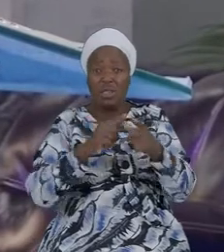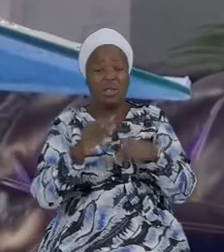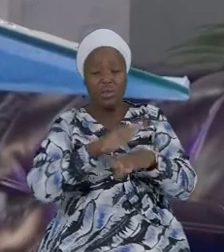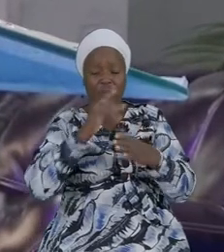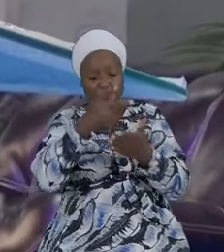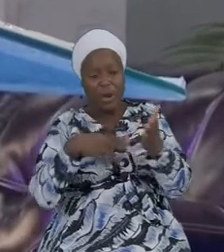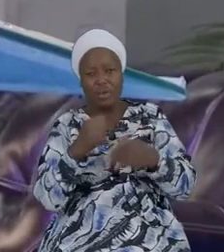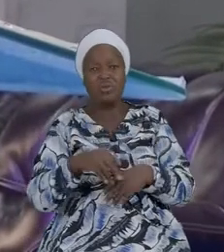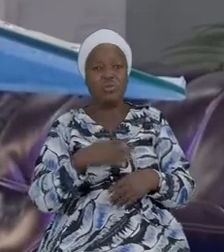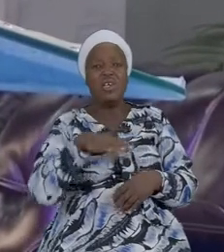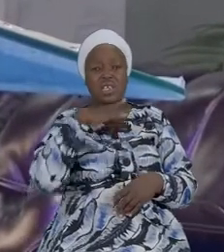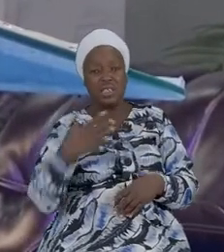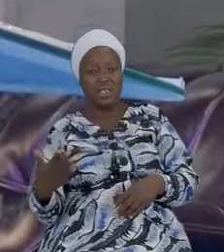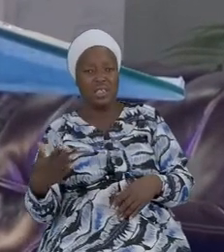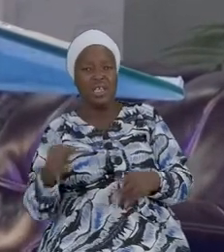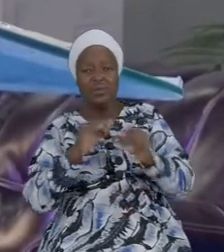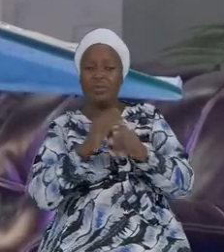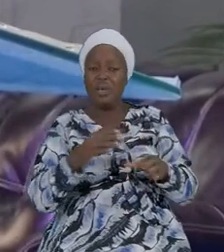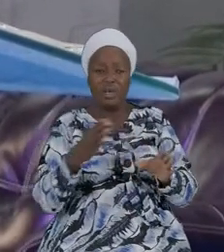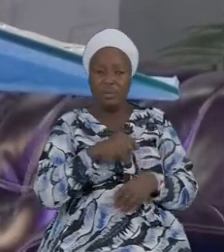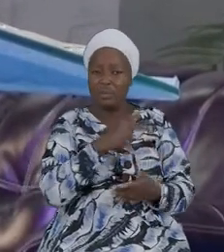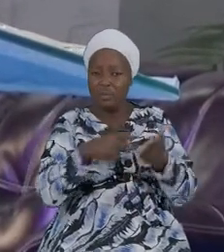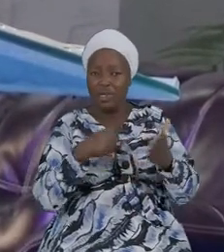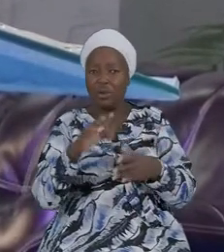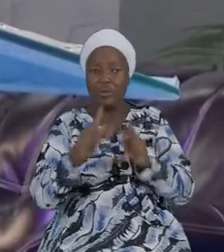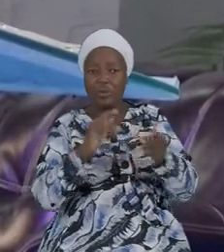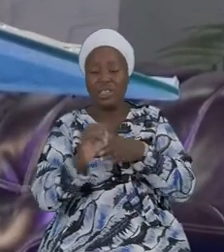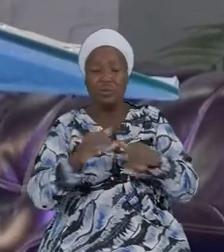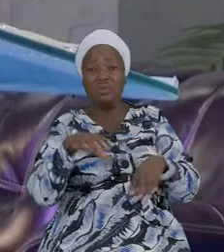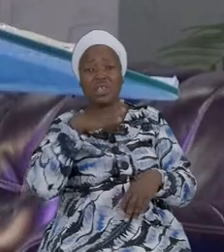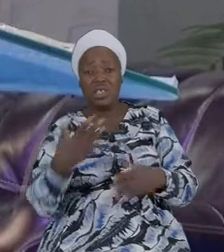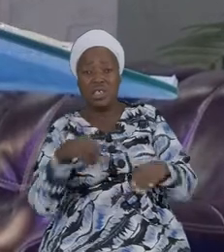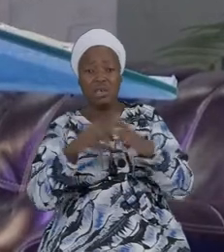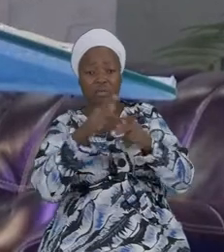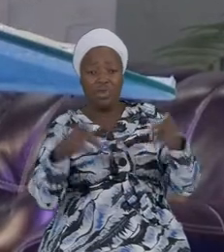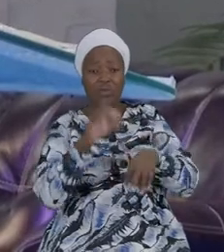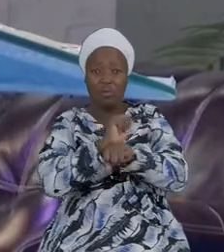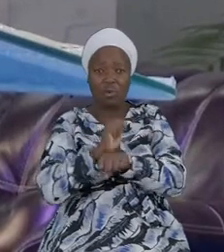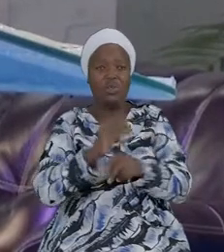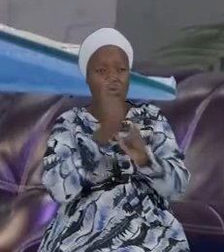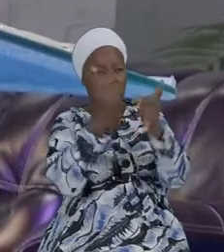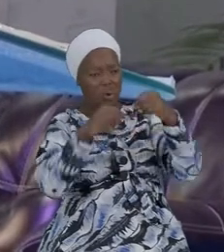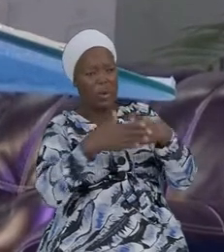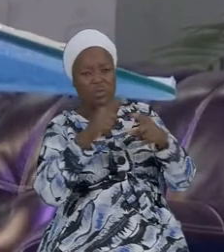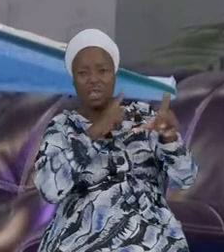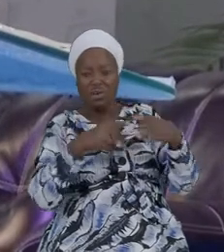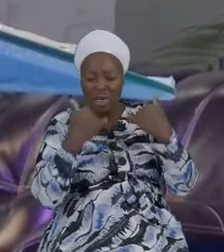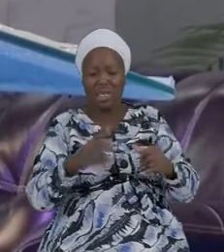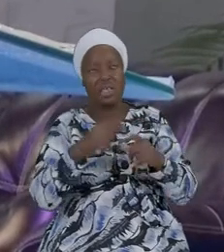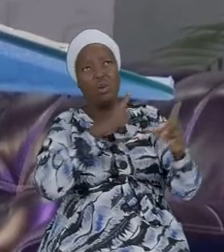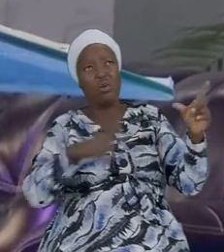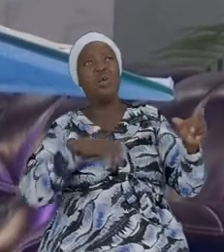corruption. If you have been part of the corruption in the past, you come to the Lord and you say, Lord, enough is